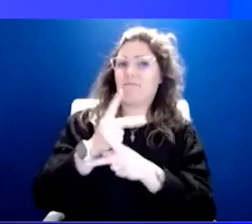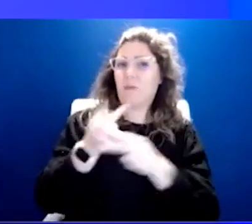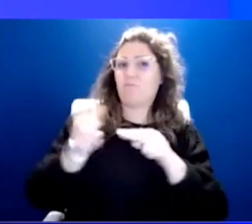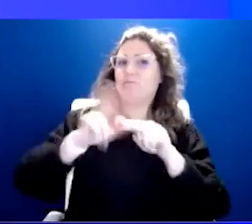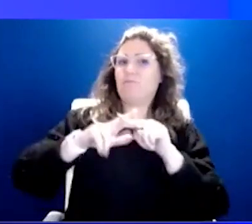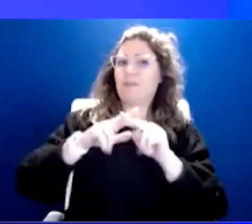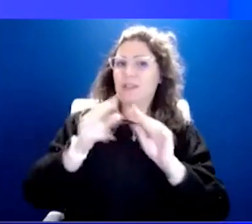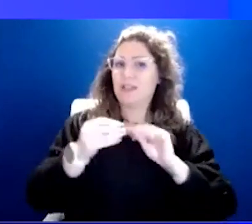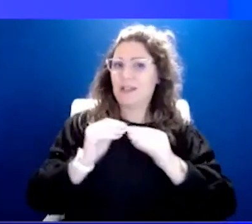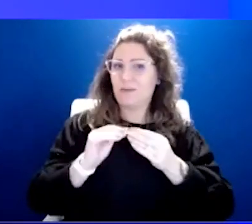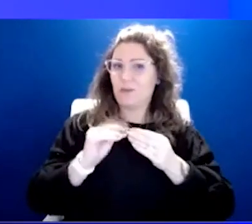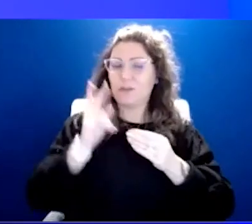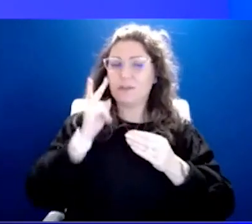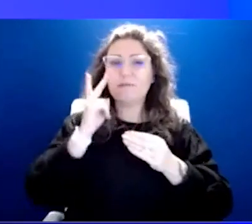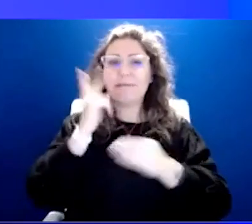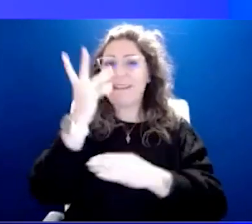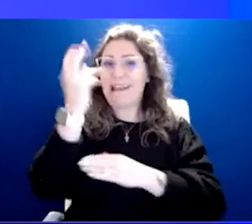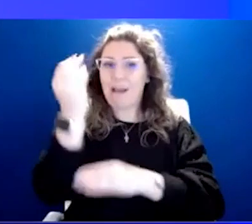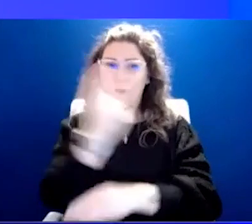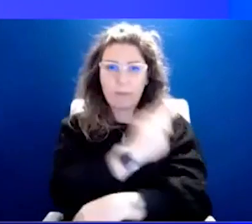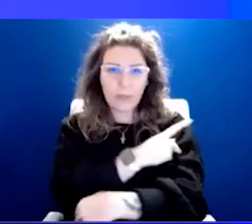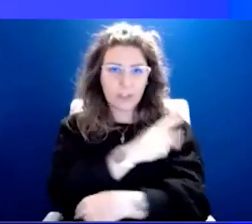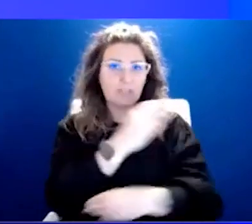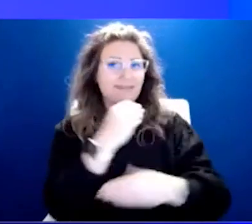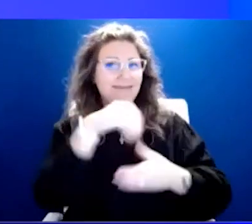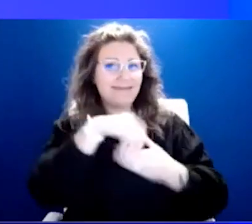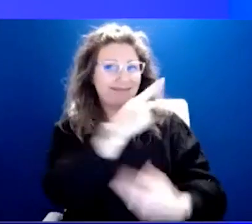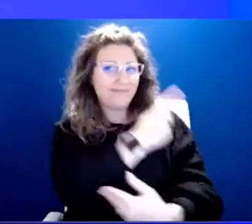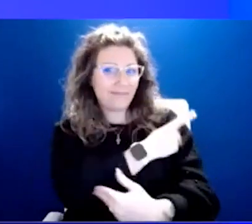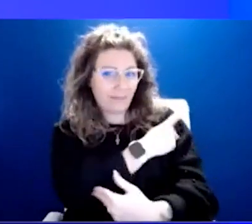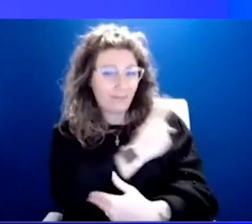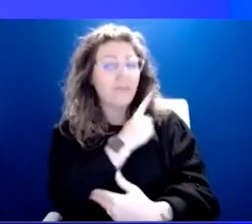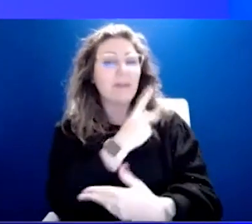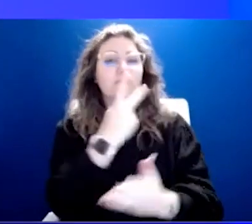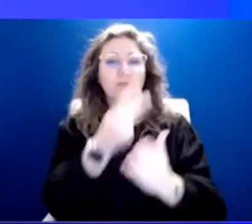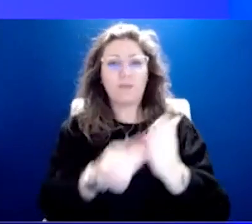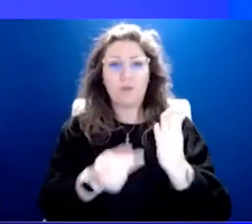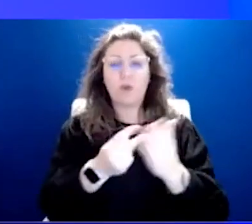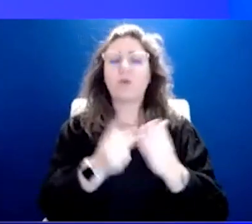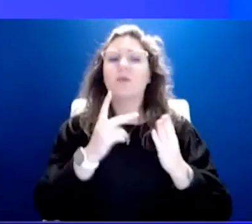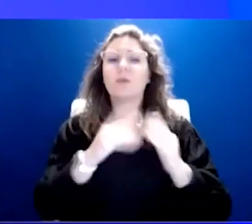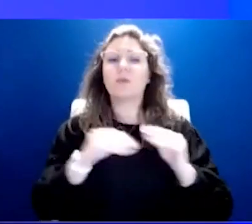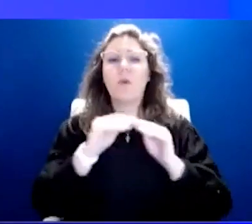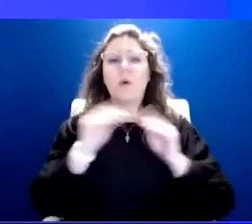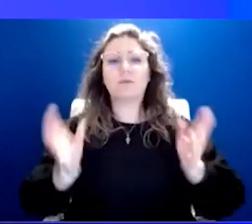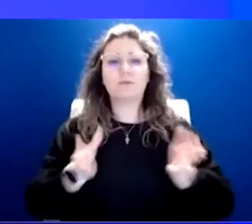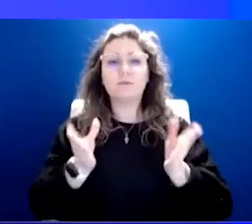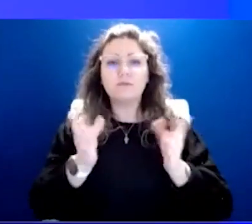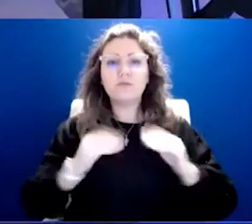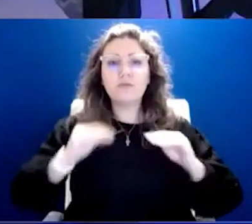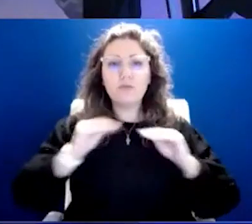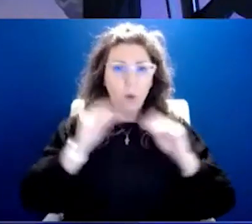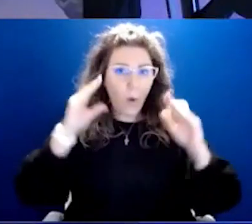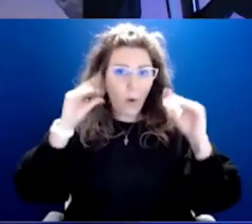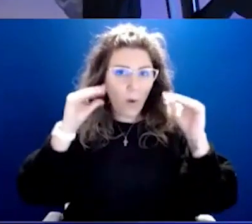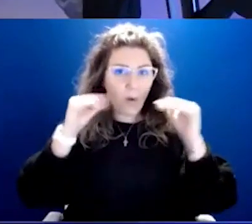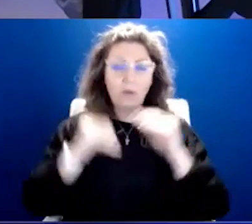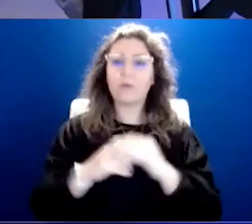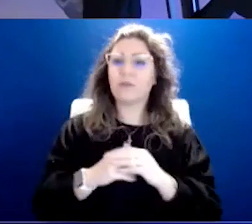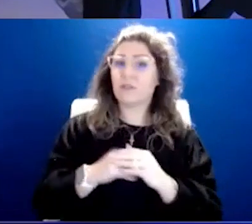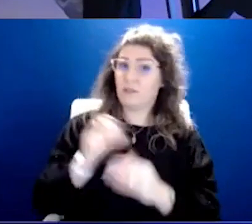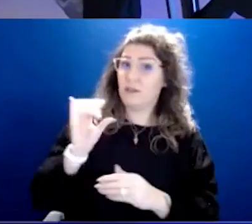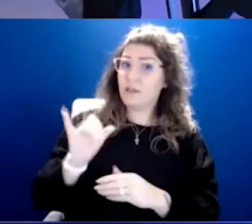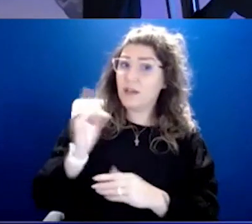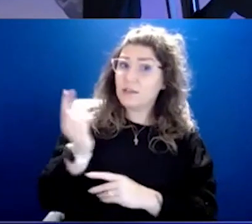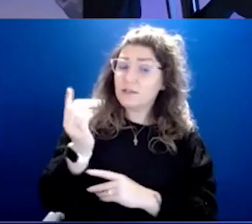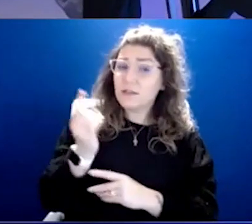both in the outpatient setting and in the inpatient setting is we have a lot more encouragement and a lot more hope. And that's just something that I don't think